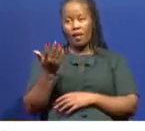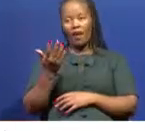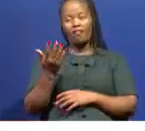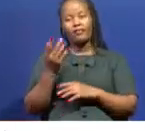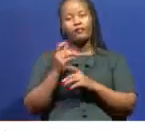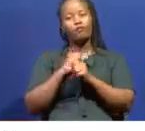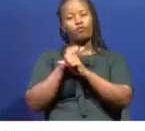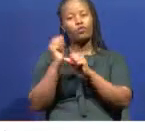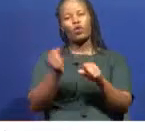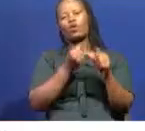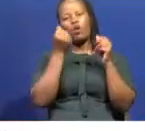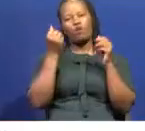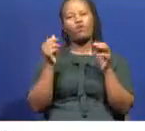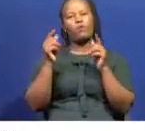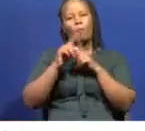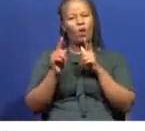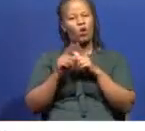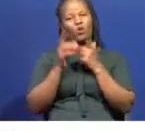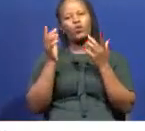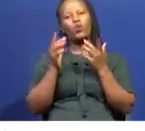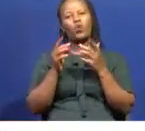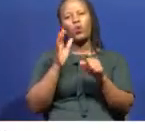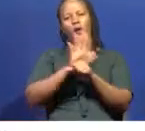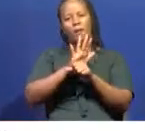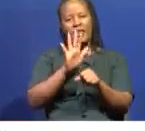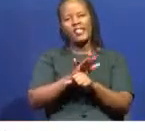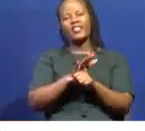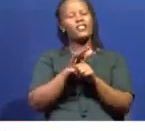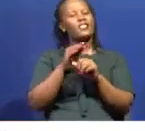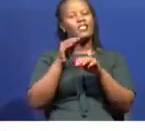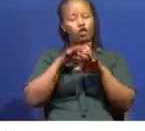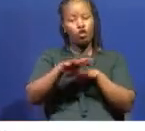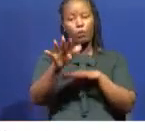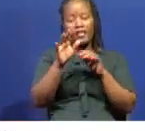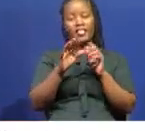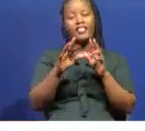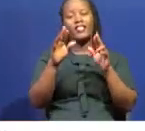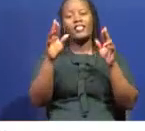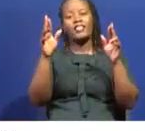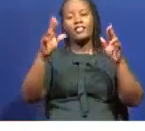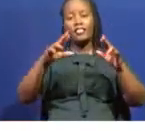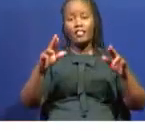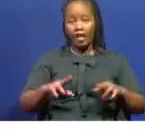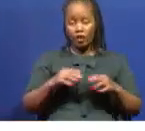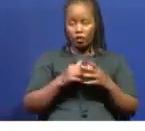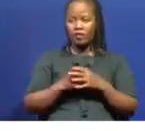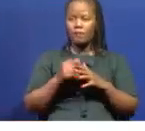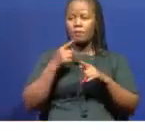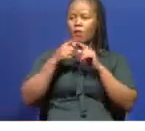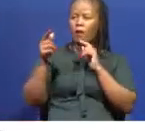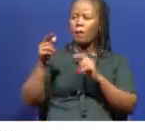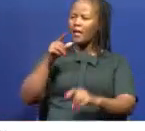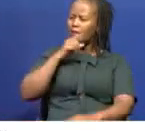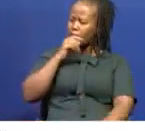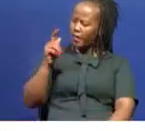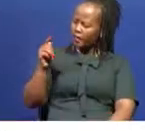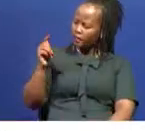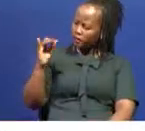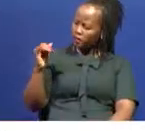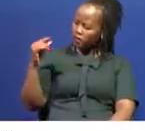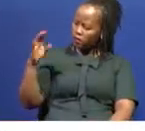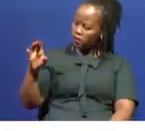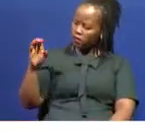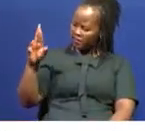golf is also a very white-dominated sport internationally. But Tiger, every time he went out there,